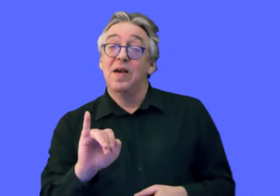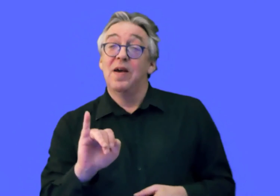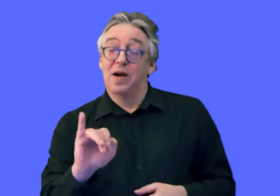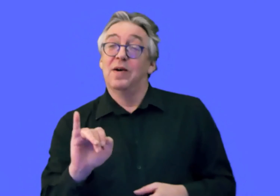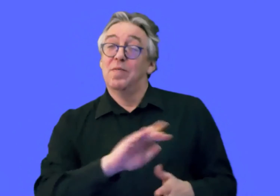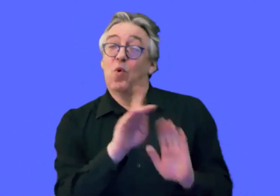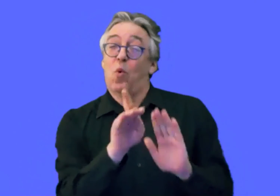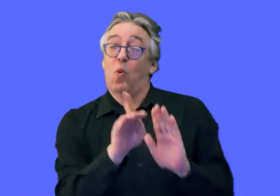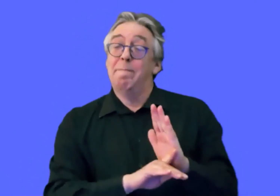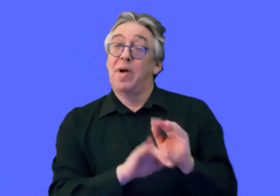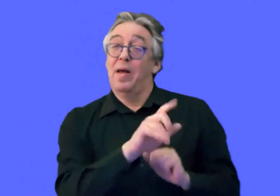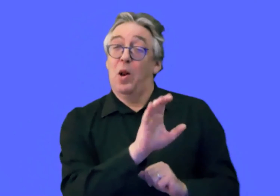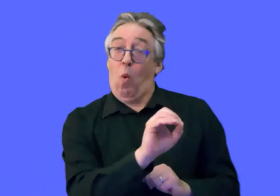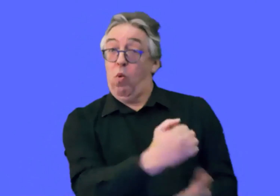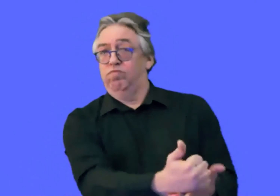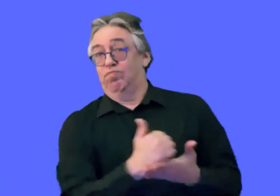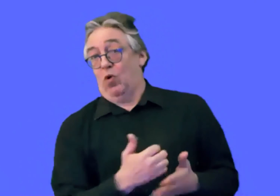i2i program. First,